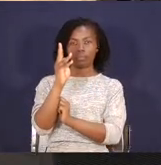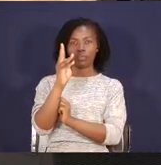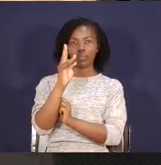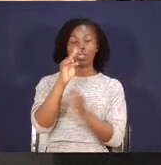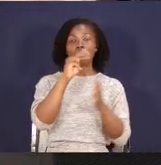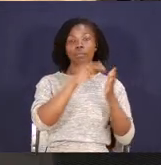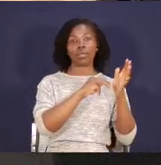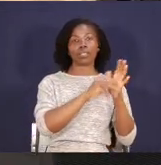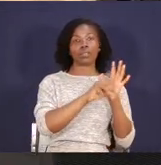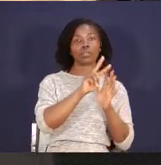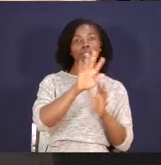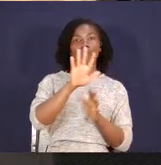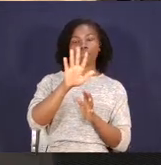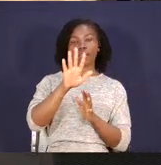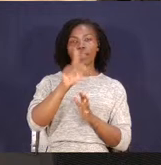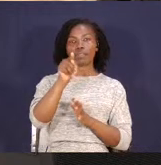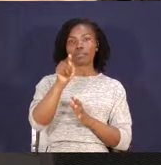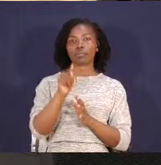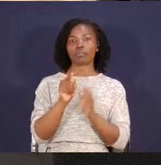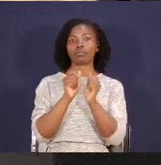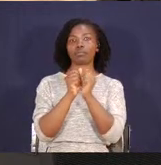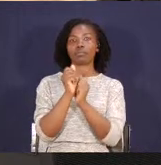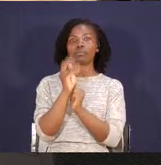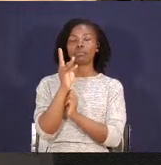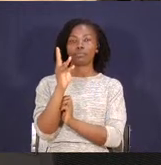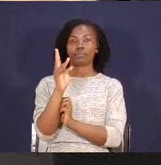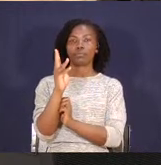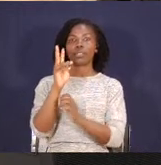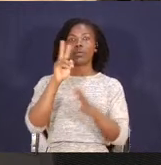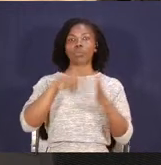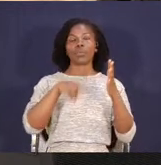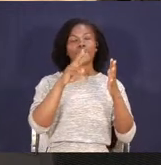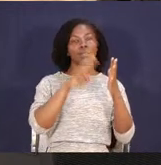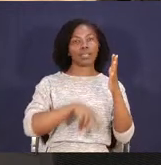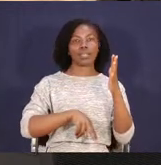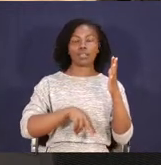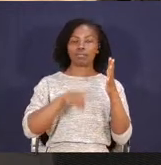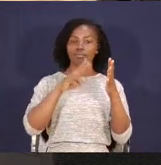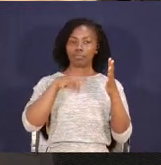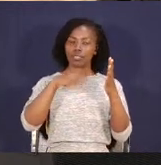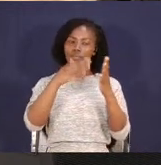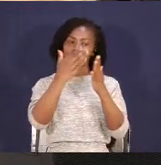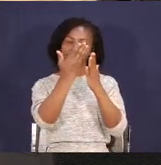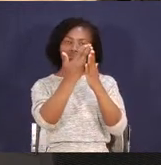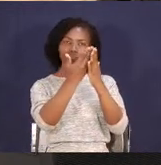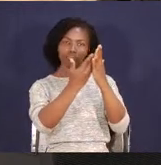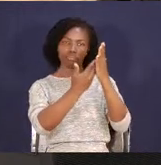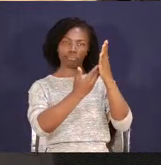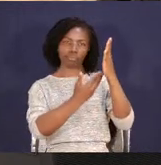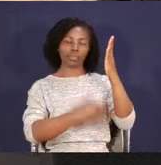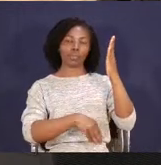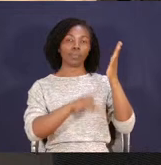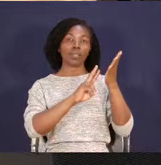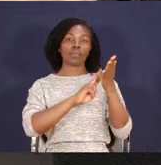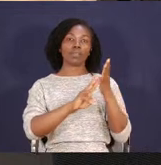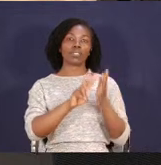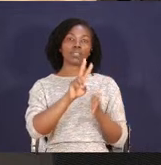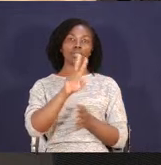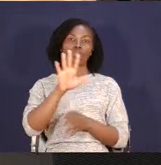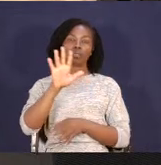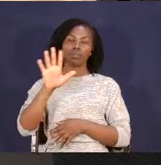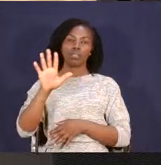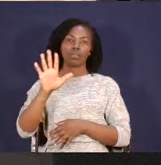Matthew 25, reading from verse 14. We shall read a couple of verses all the way to verse 25. And as